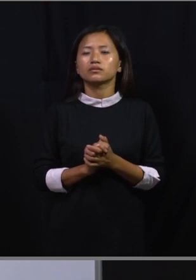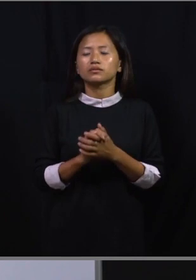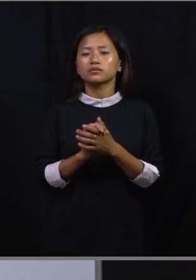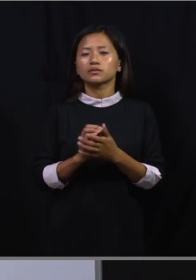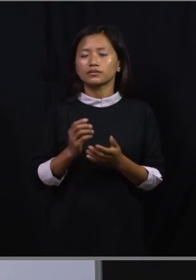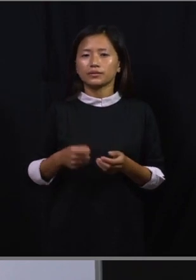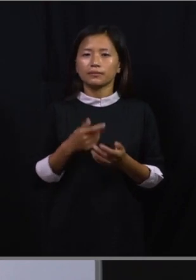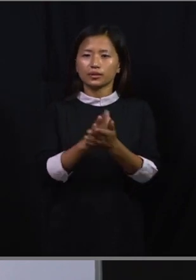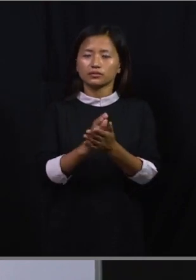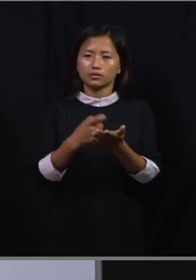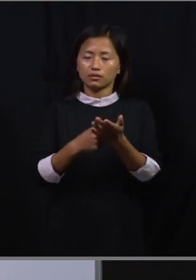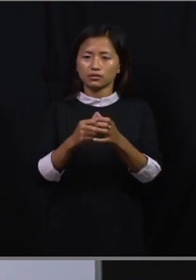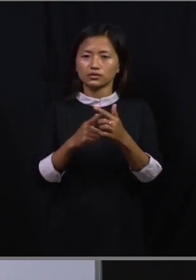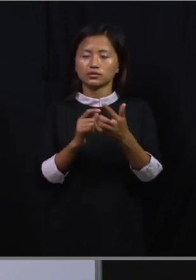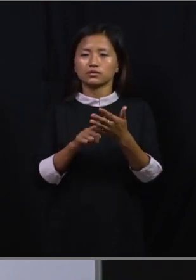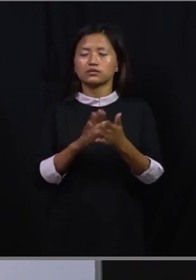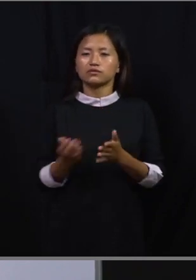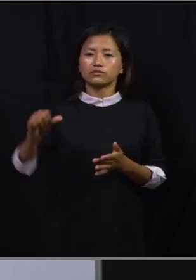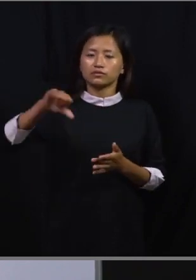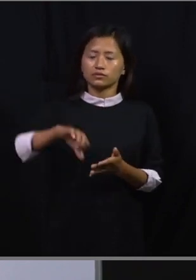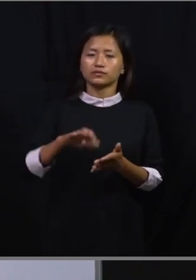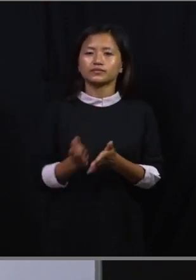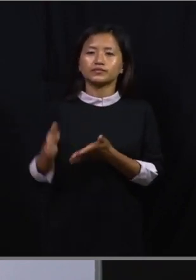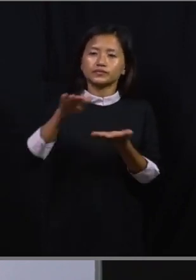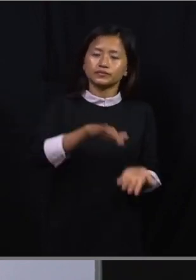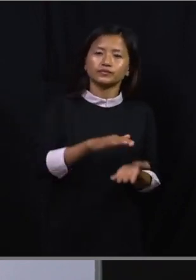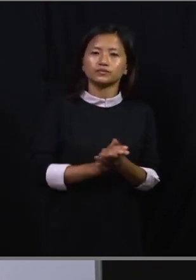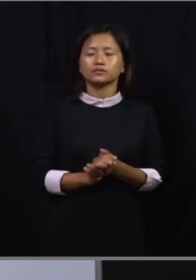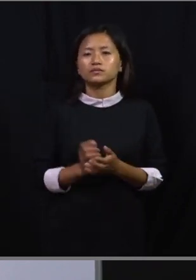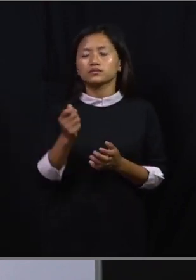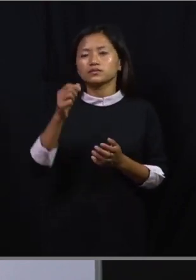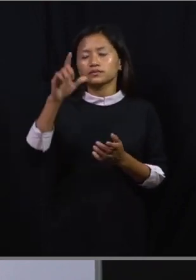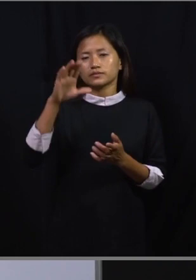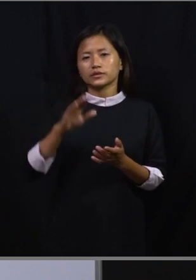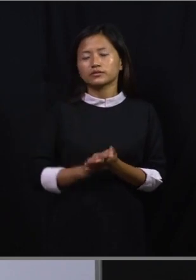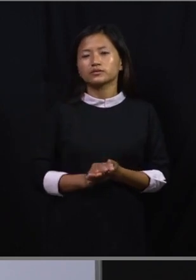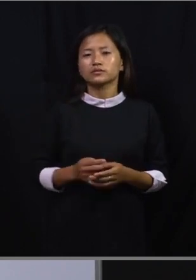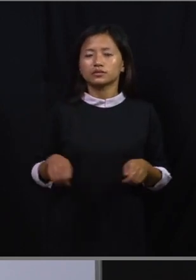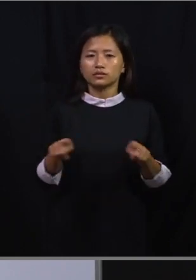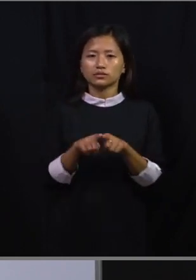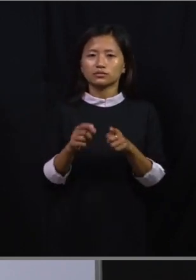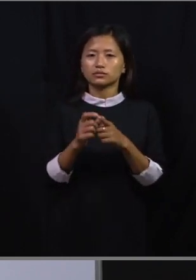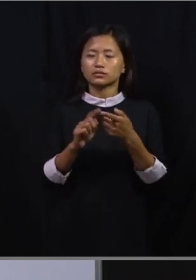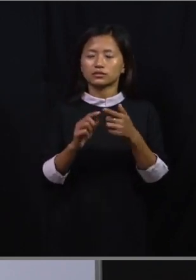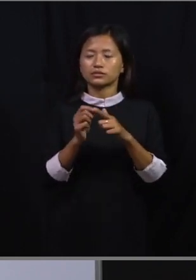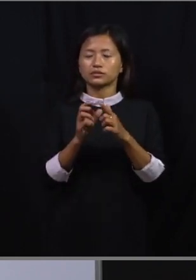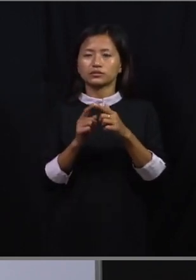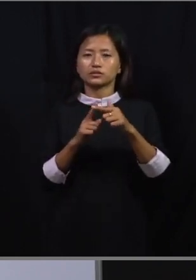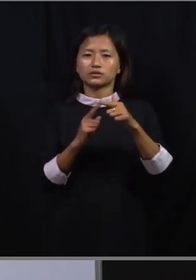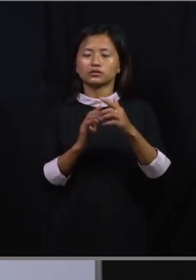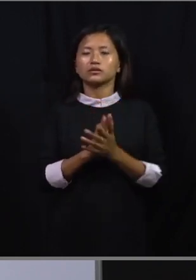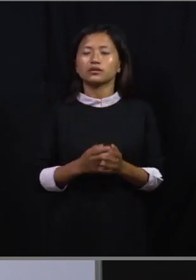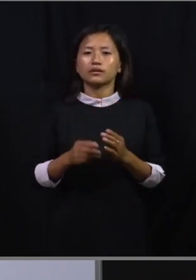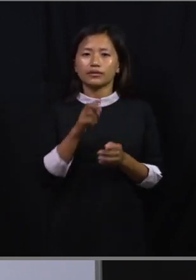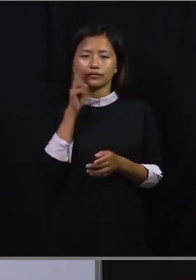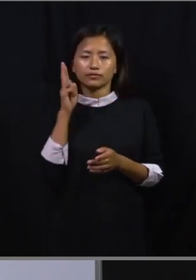buying commodity, the rate was falling low. So poverty increased as well as the debt of Russia's